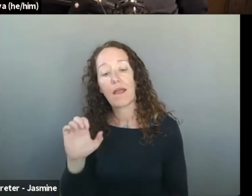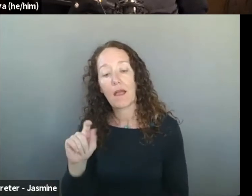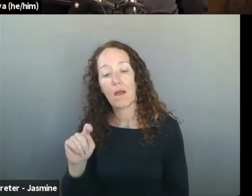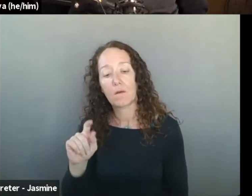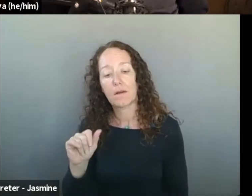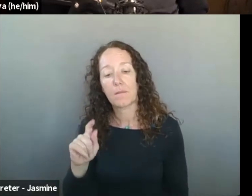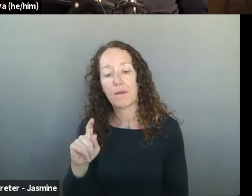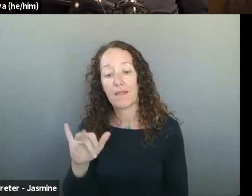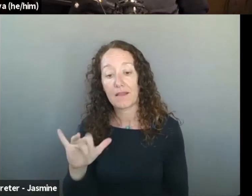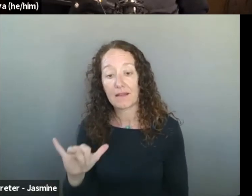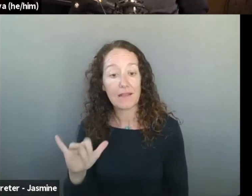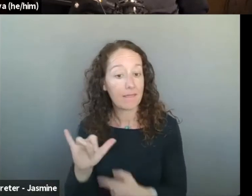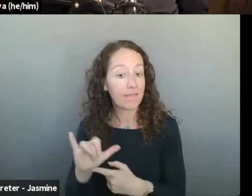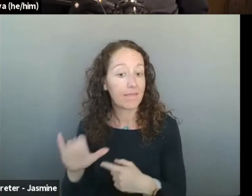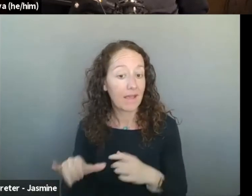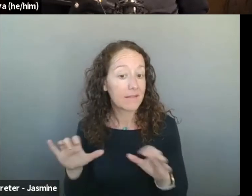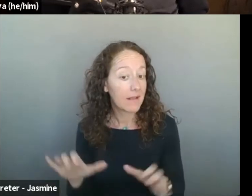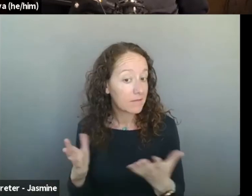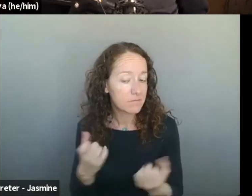and,